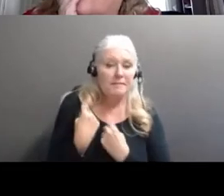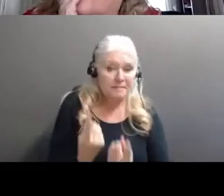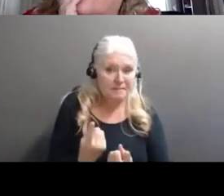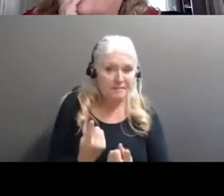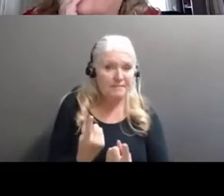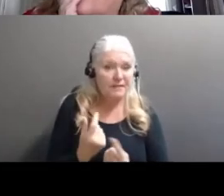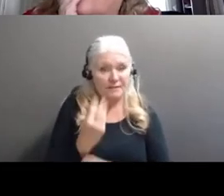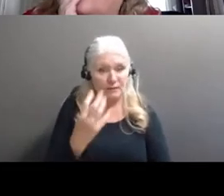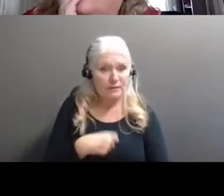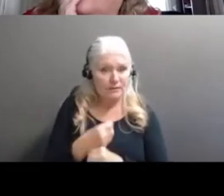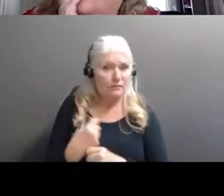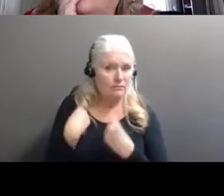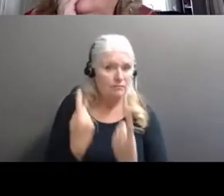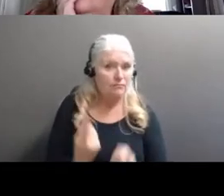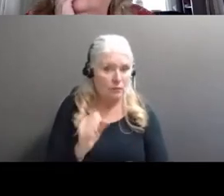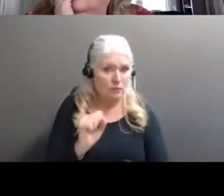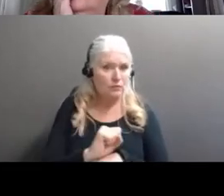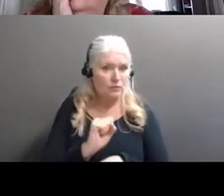are there a couple of